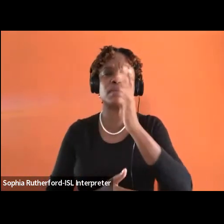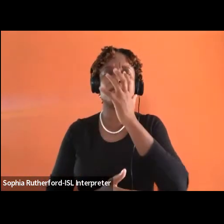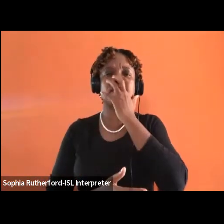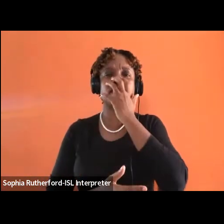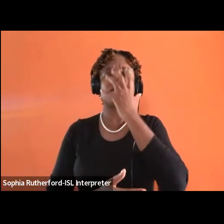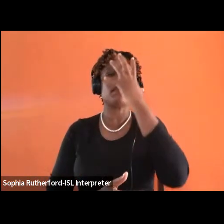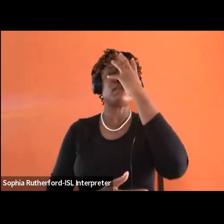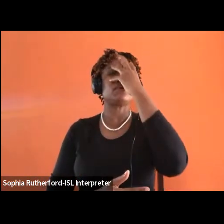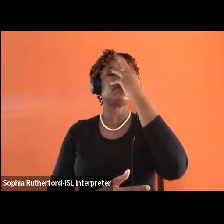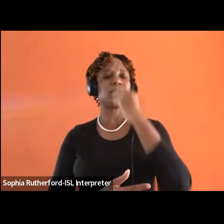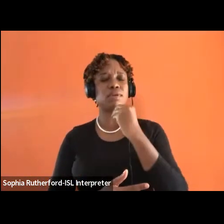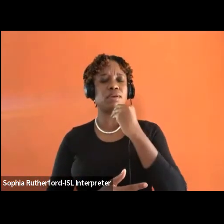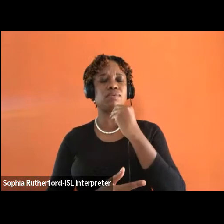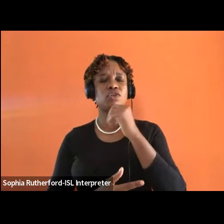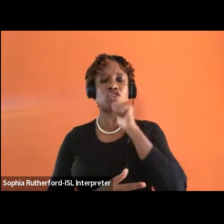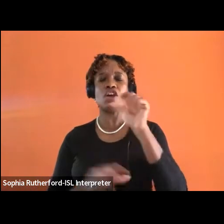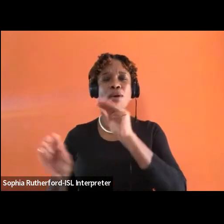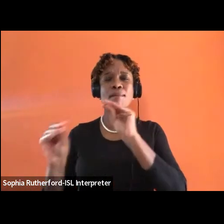privately.